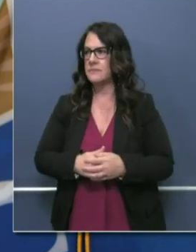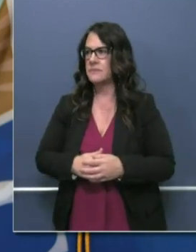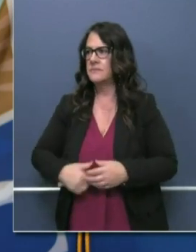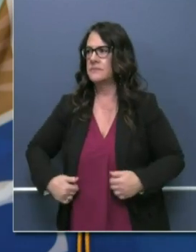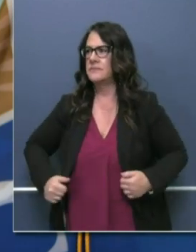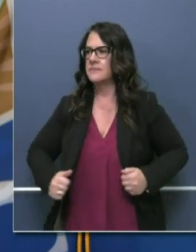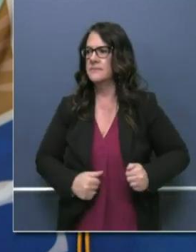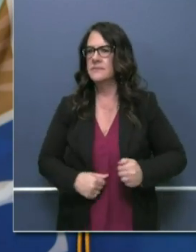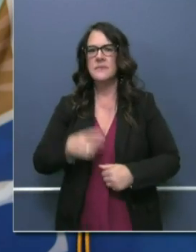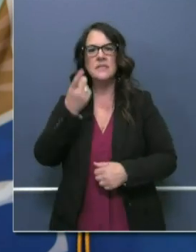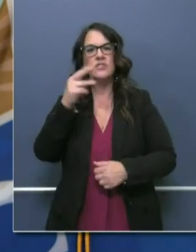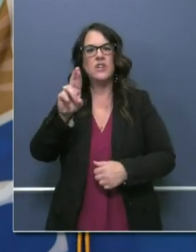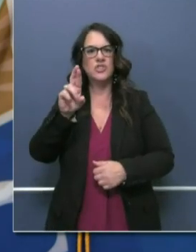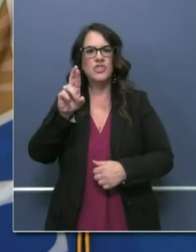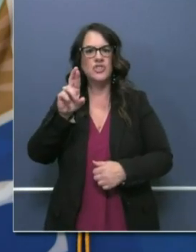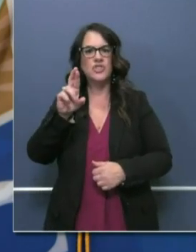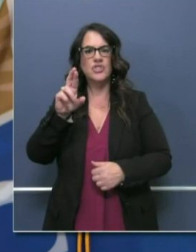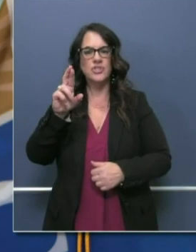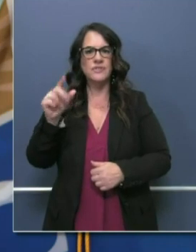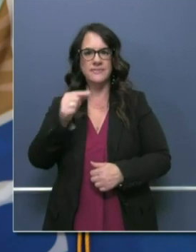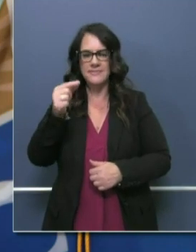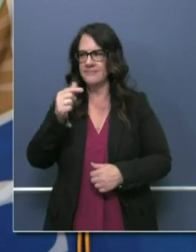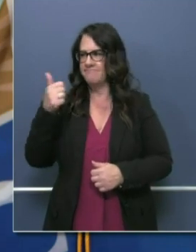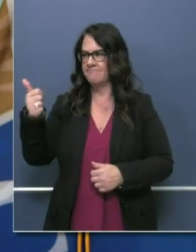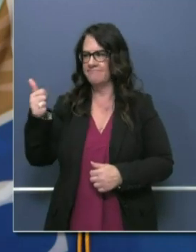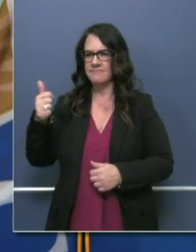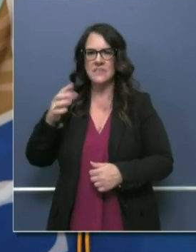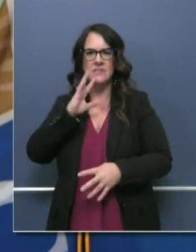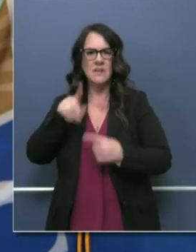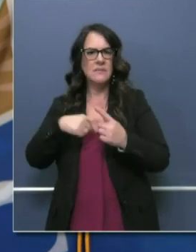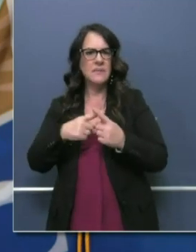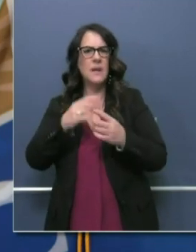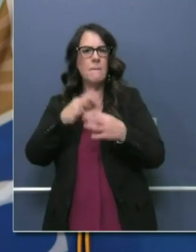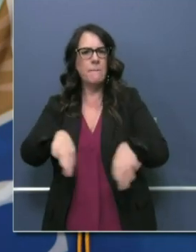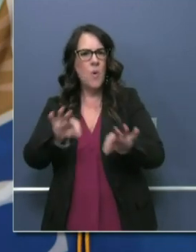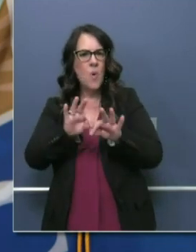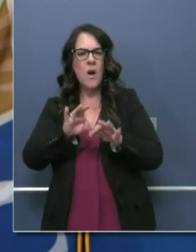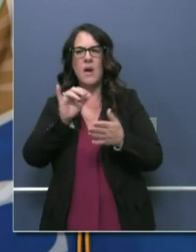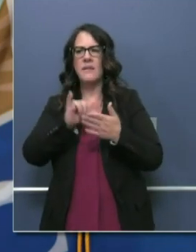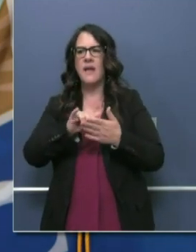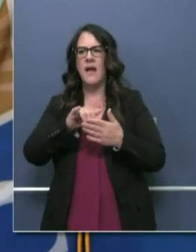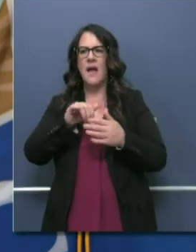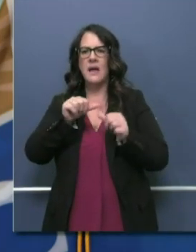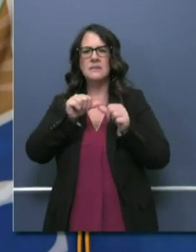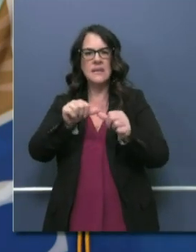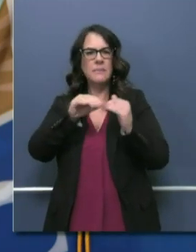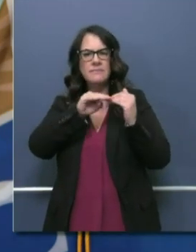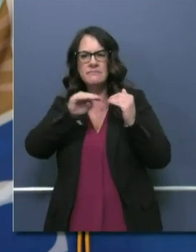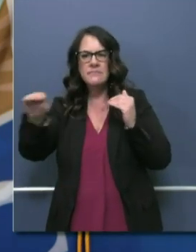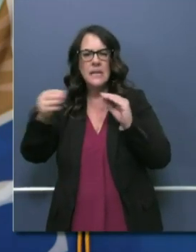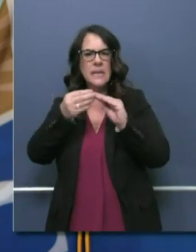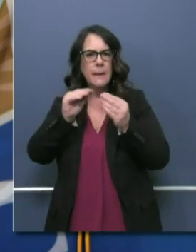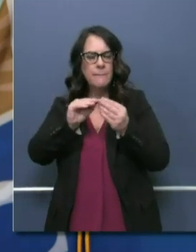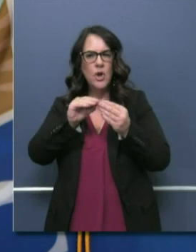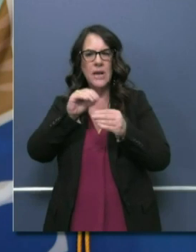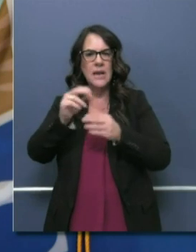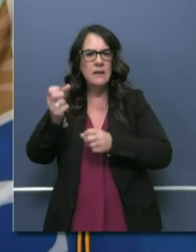questions that stabilizing line on hospitalizations and ICUs. Again, like deaths,